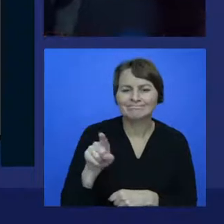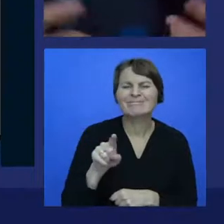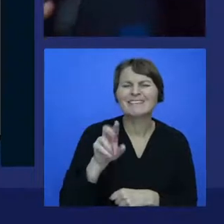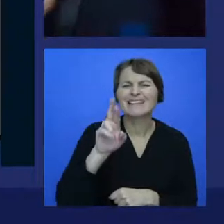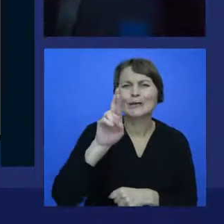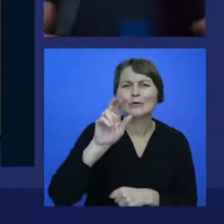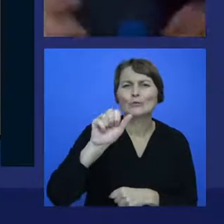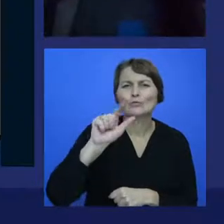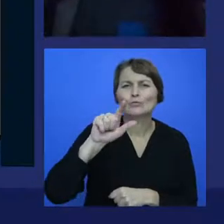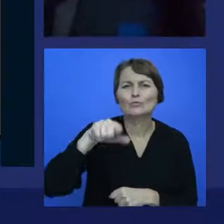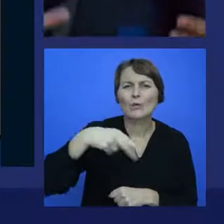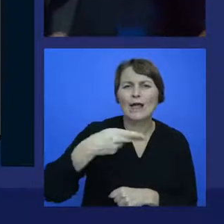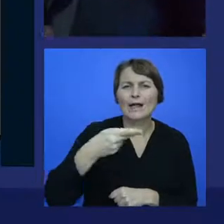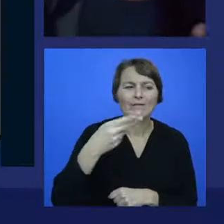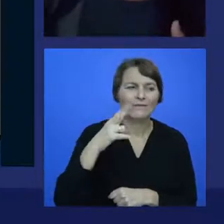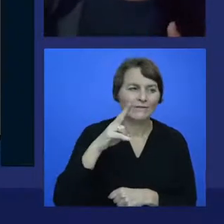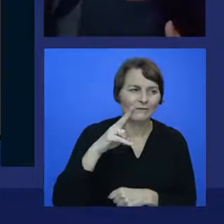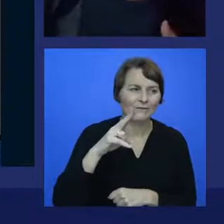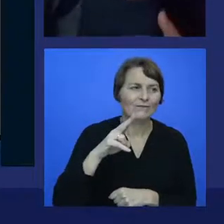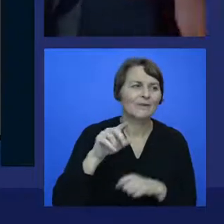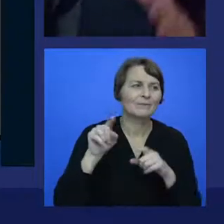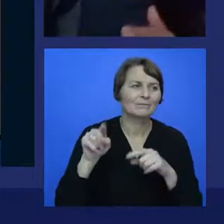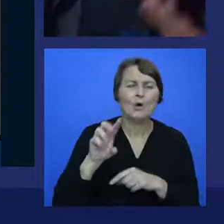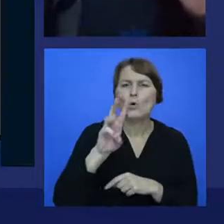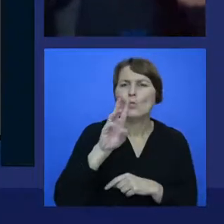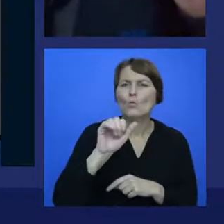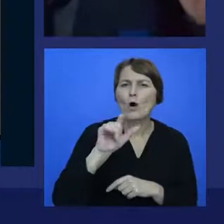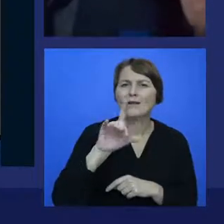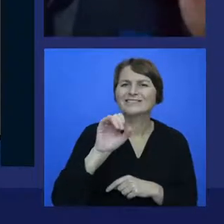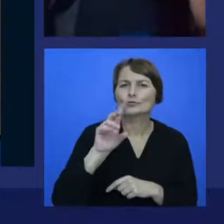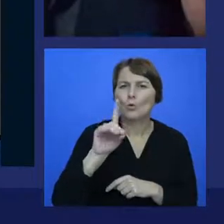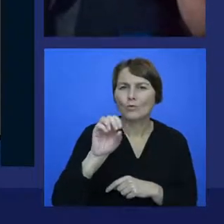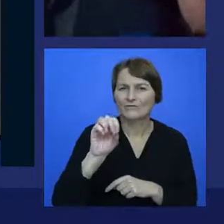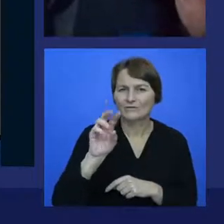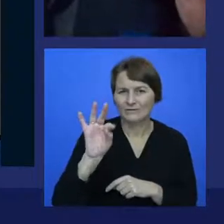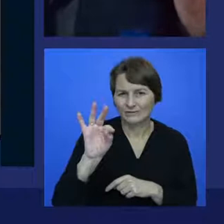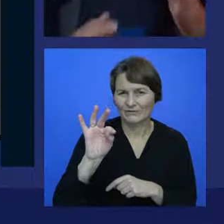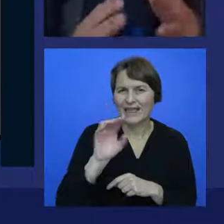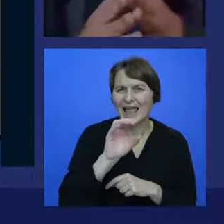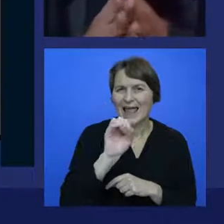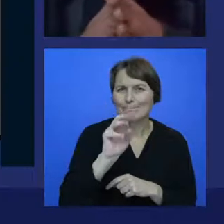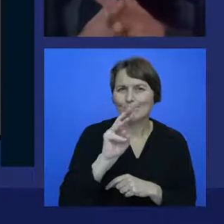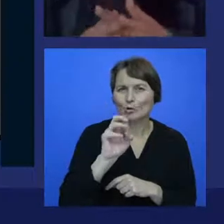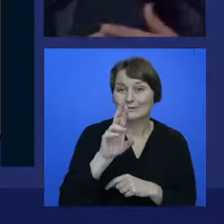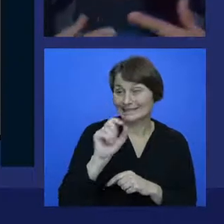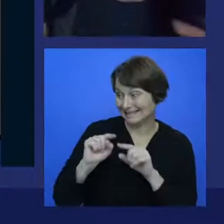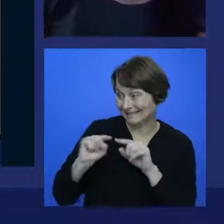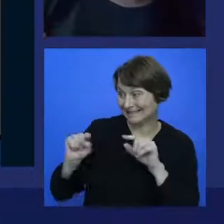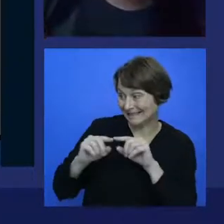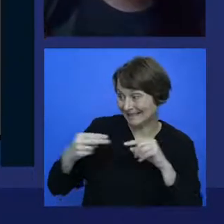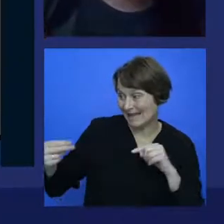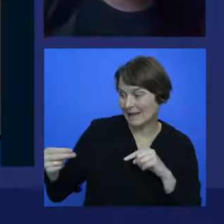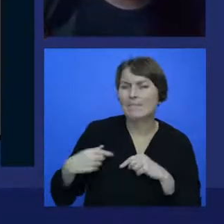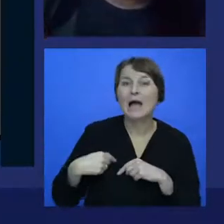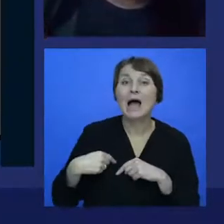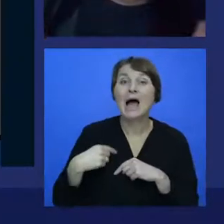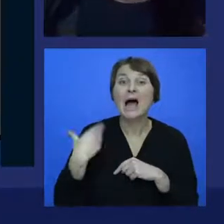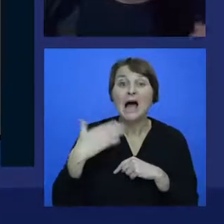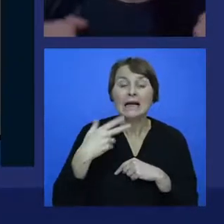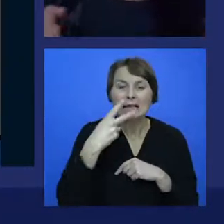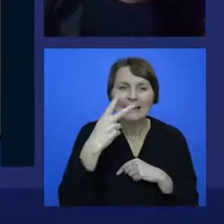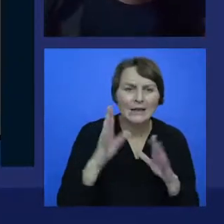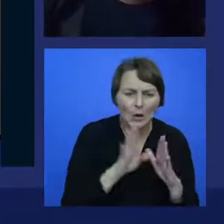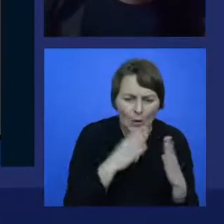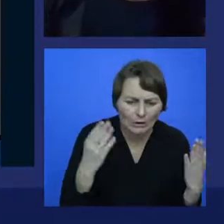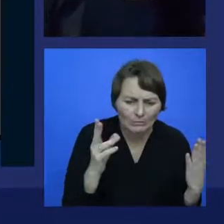few sessions of delivering this in global audiences, someone was like, go look that up. And I did some research and found